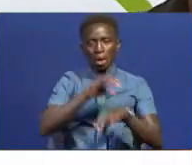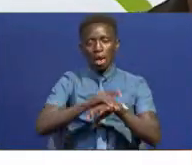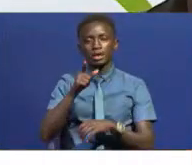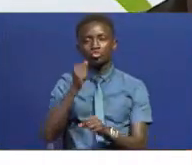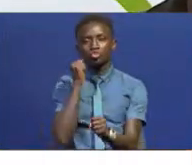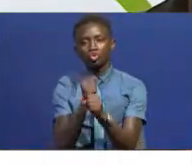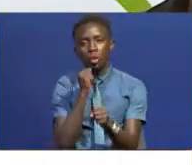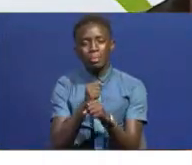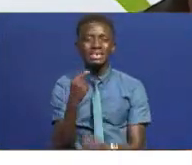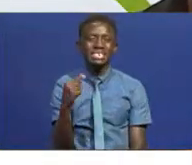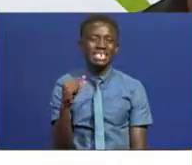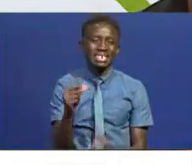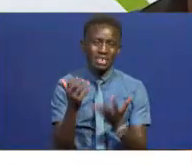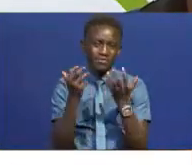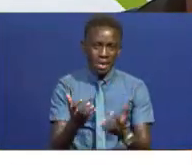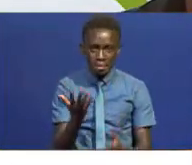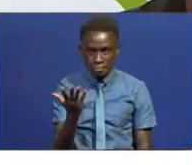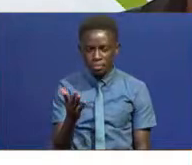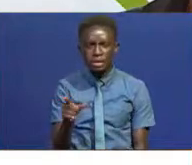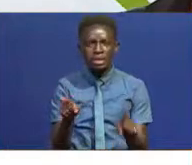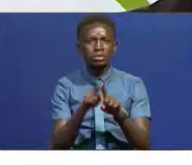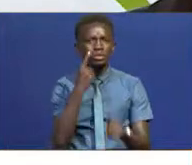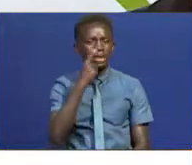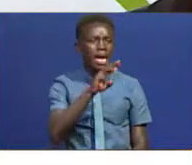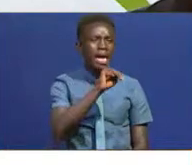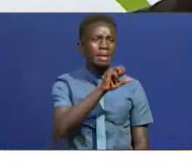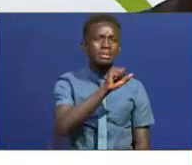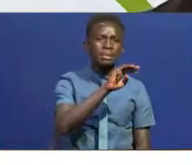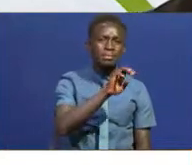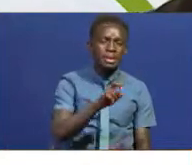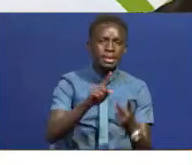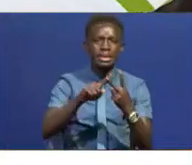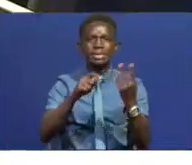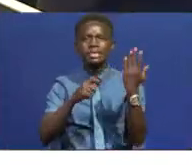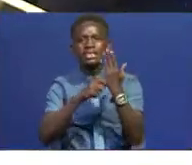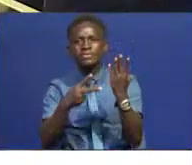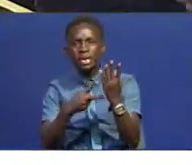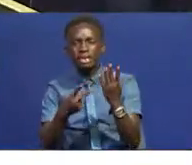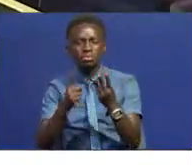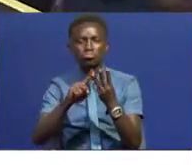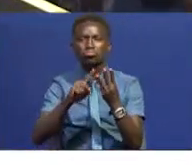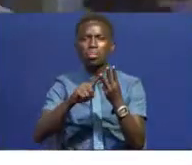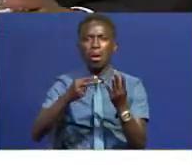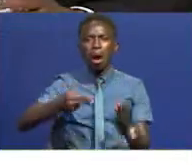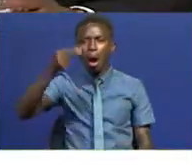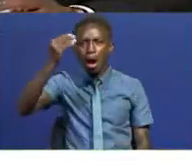colleges as espoused, whether it is MSMEs, TIFETs, higher education.